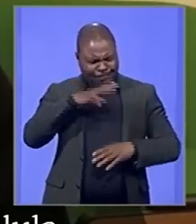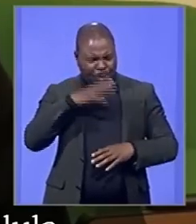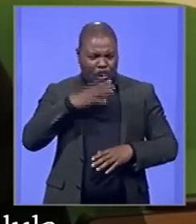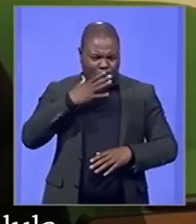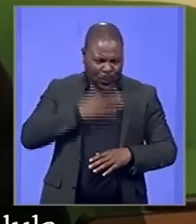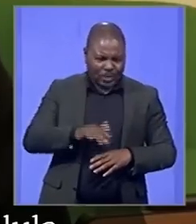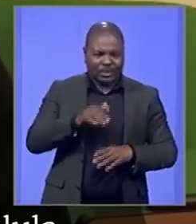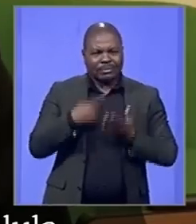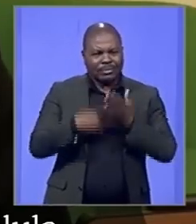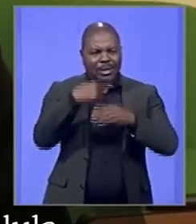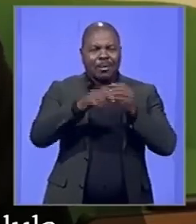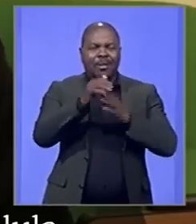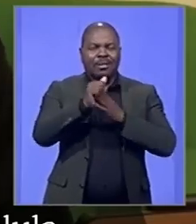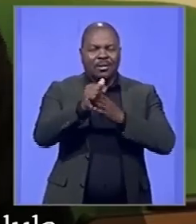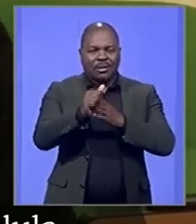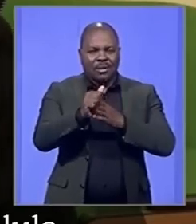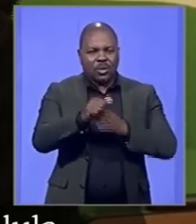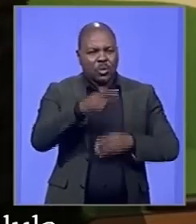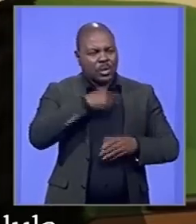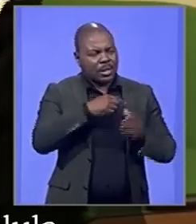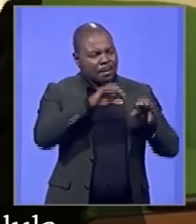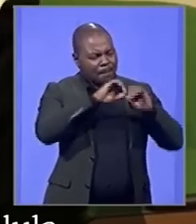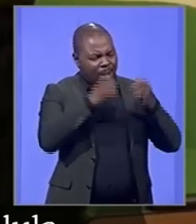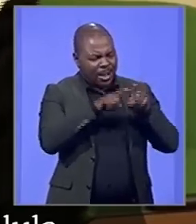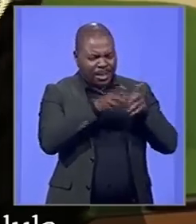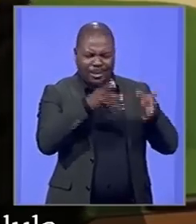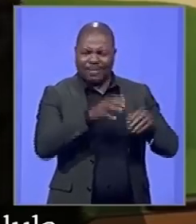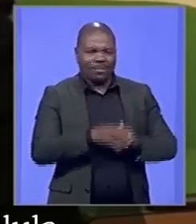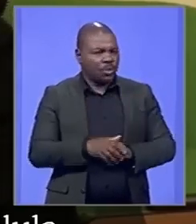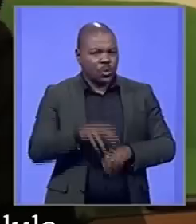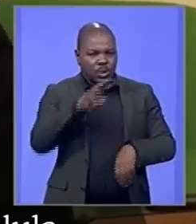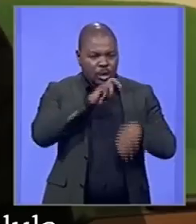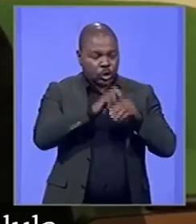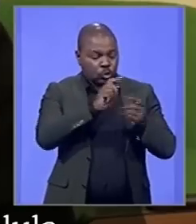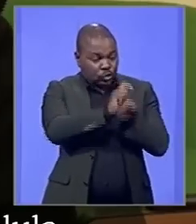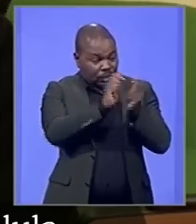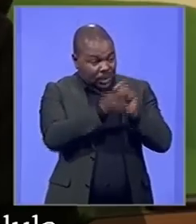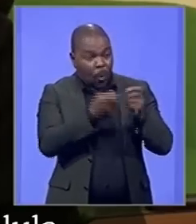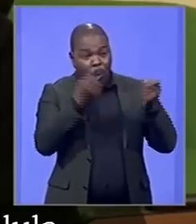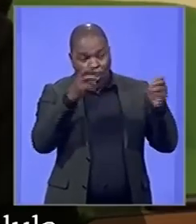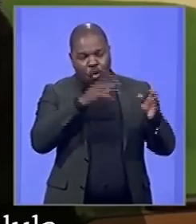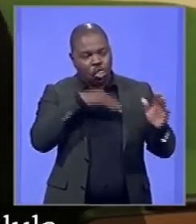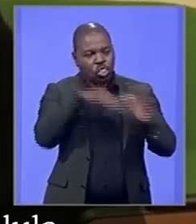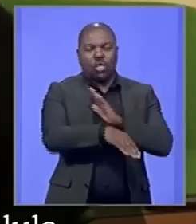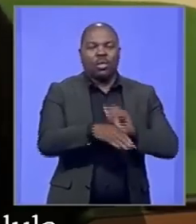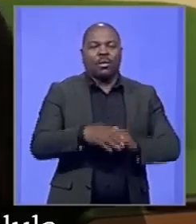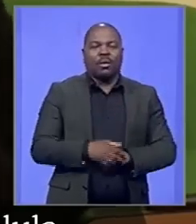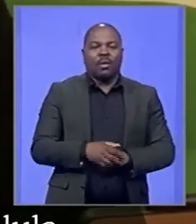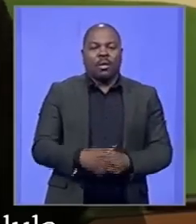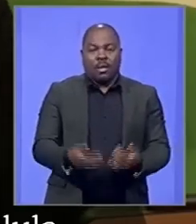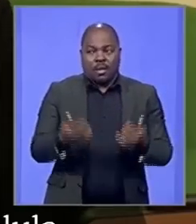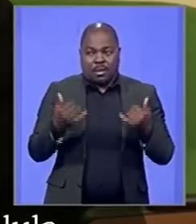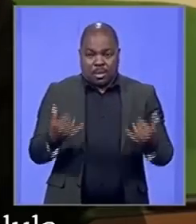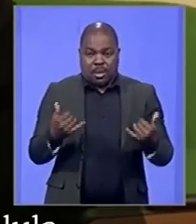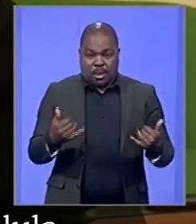We can't be a party like that. We change or we ship out. We are now with one